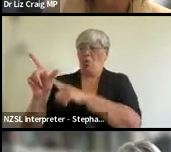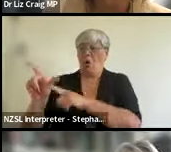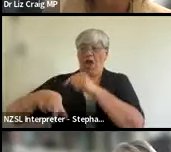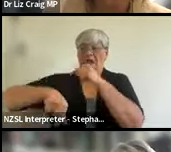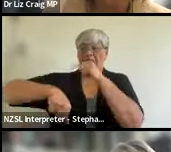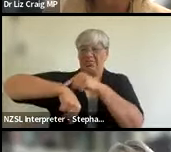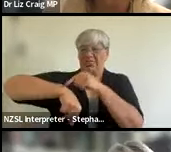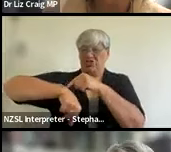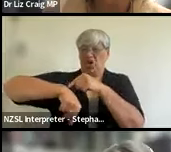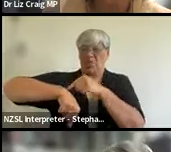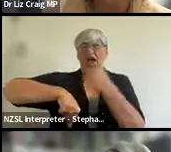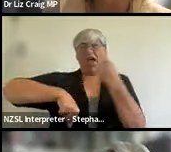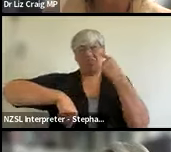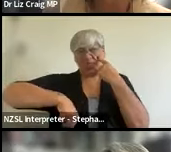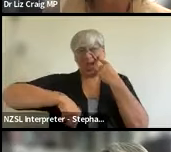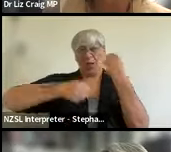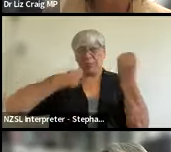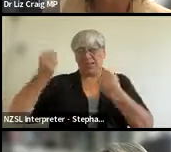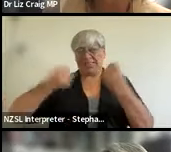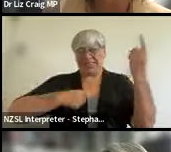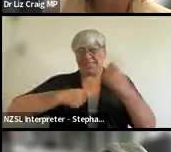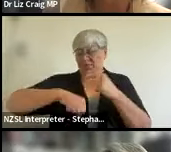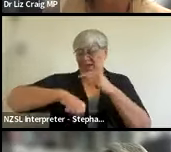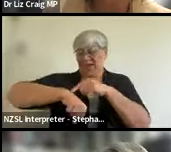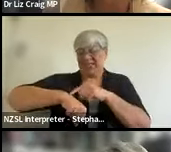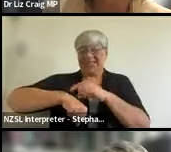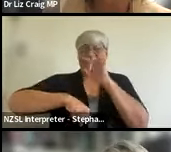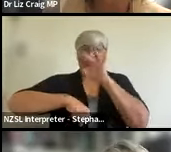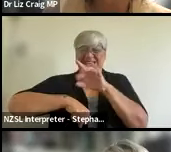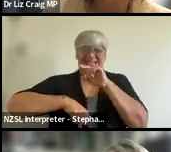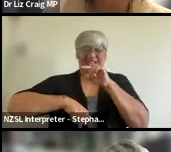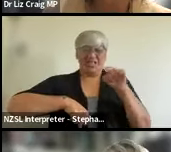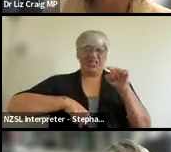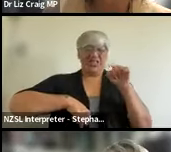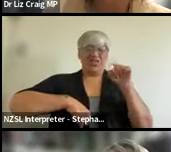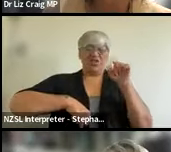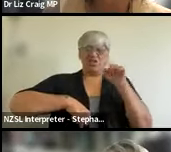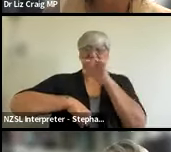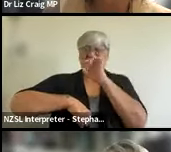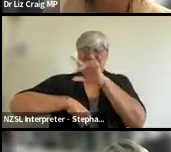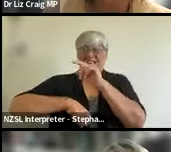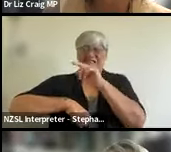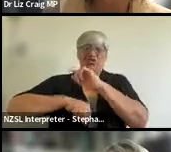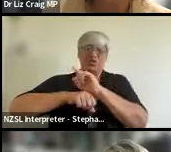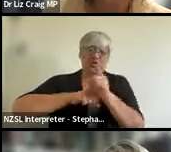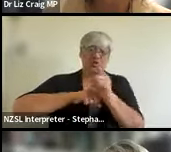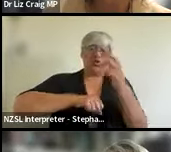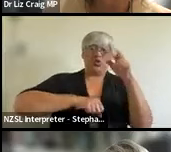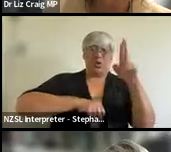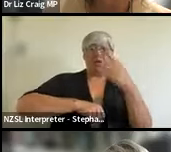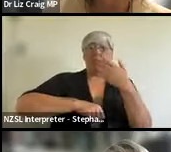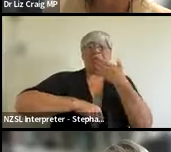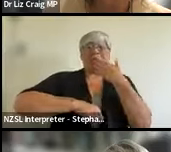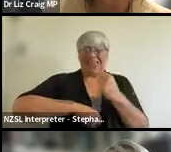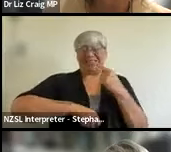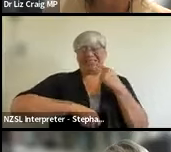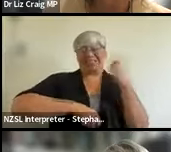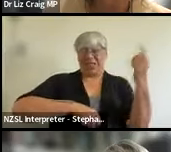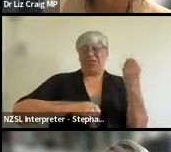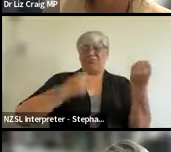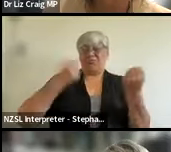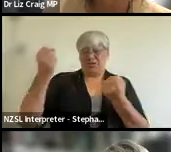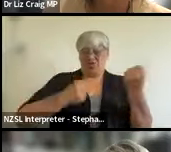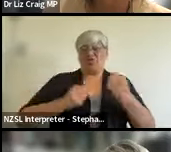that I think the bus is coming along is 10 to 12. So would you please tell the driver to stop for